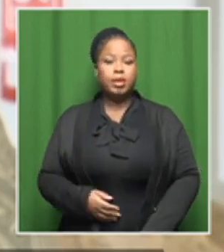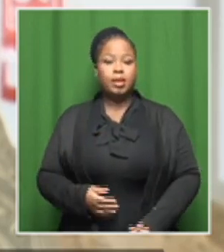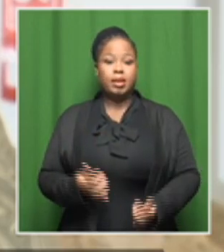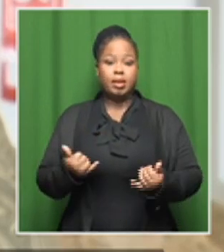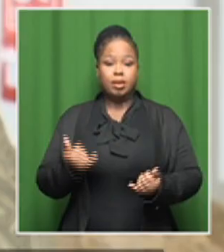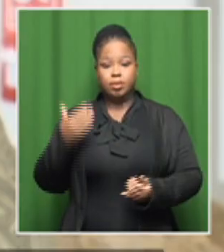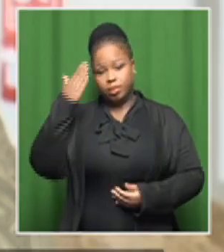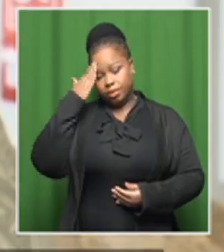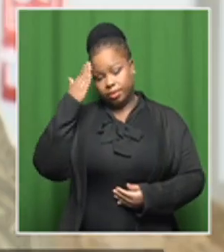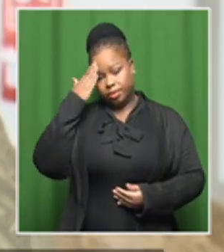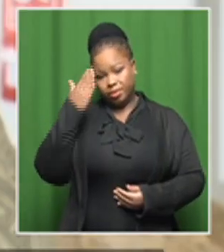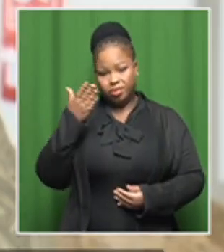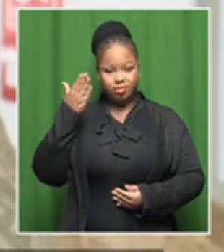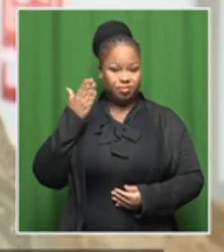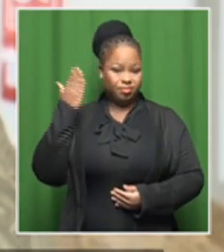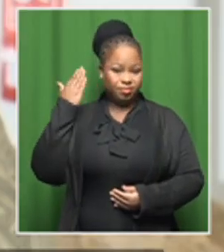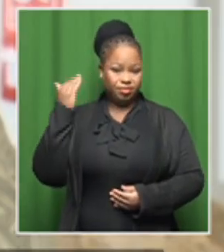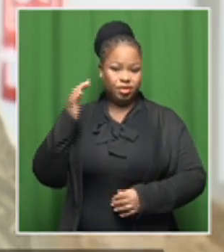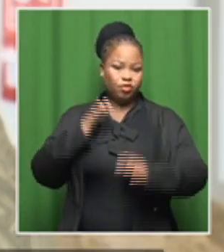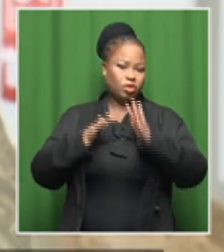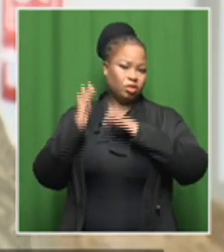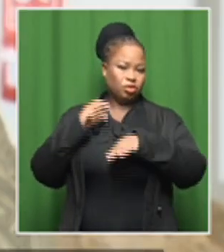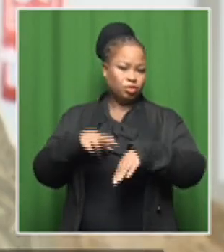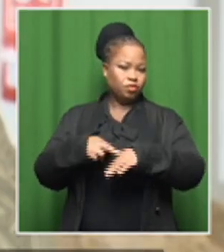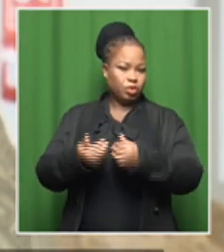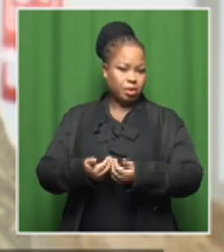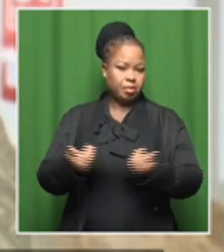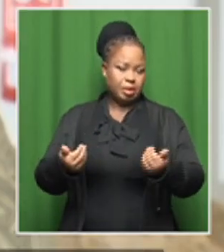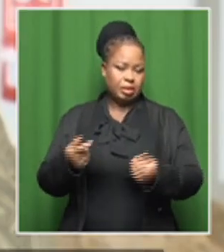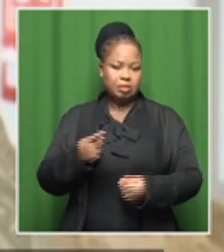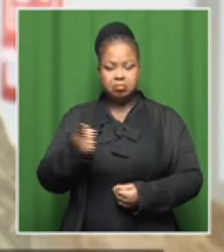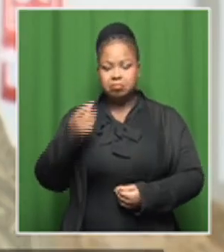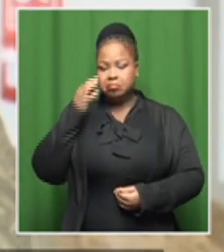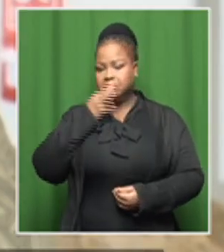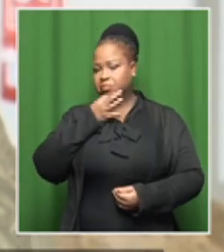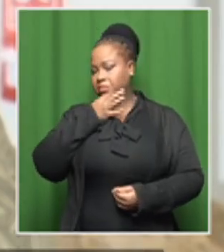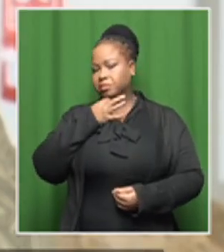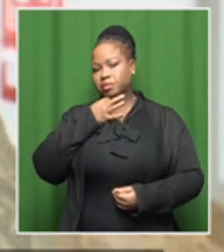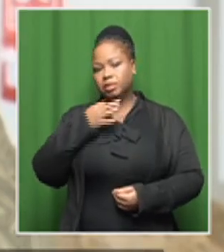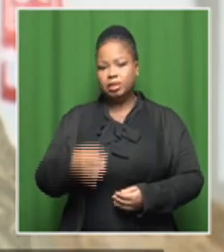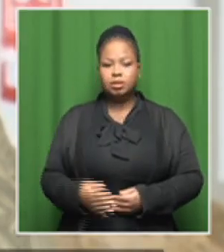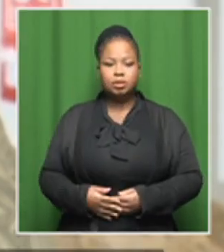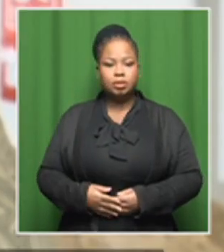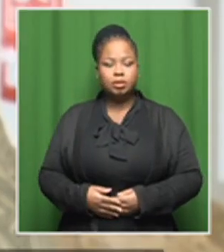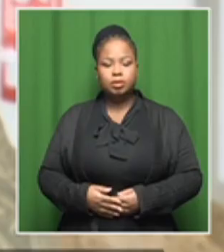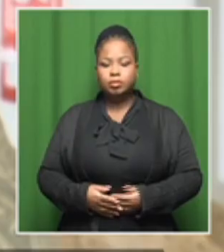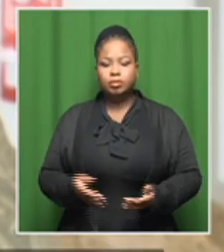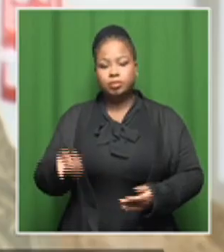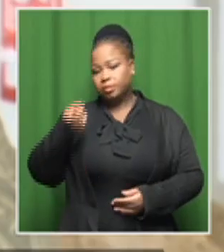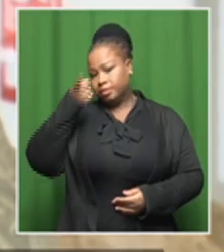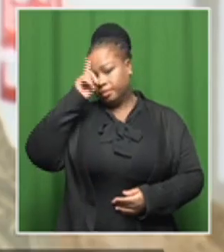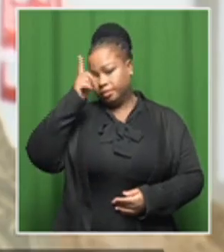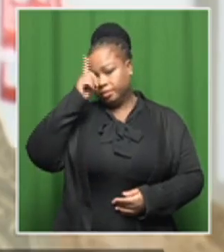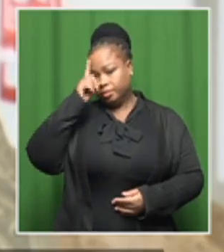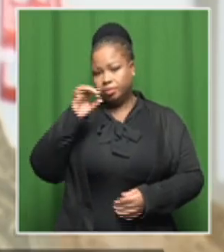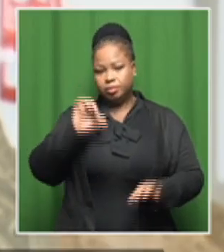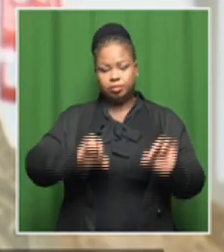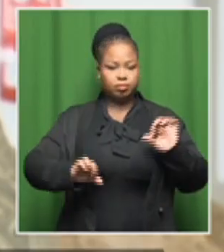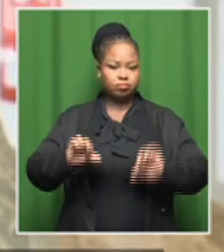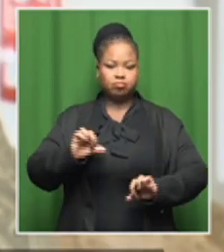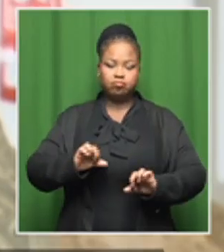from where we are coming from, you know. During apartheid, we were told that there is no place for blacks in